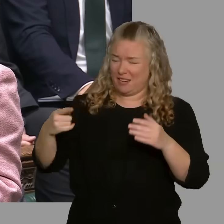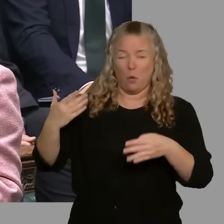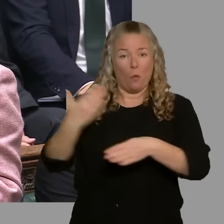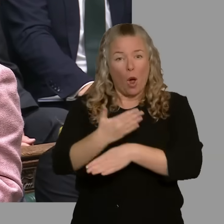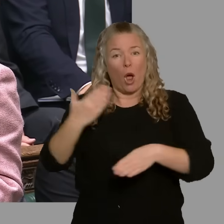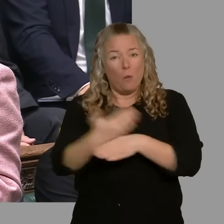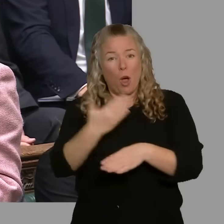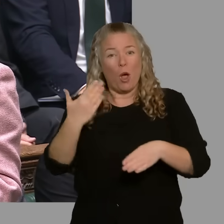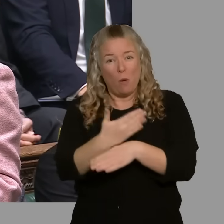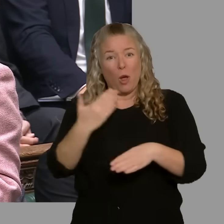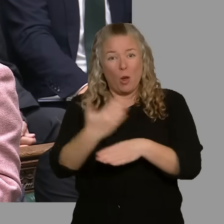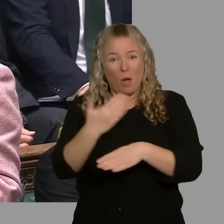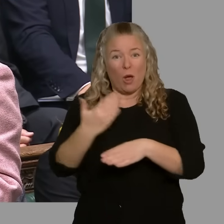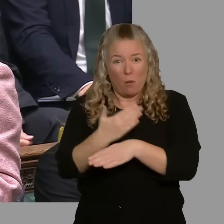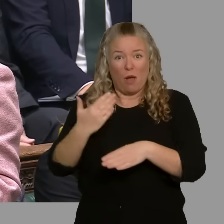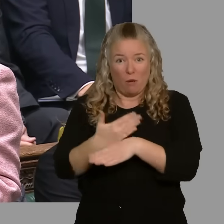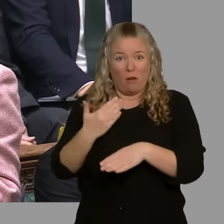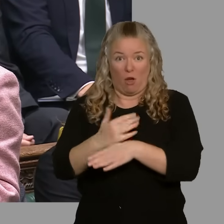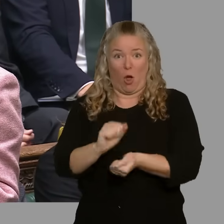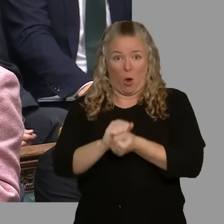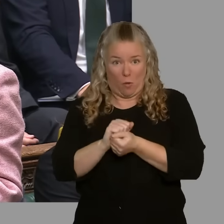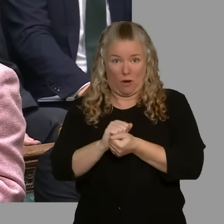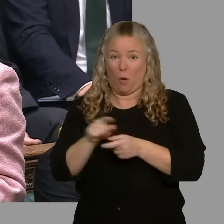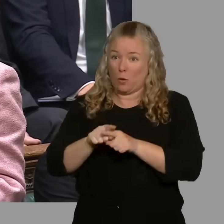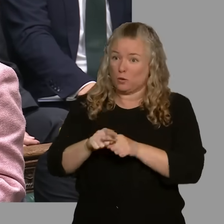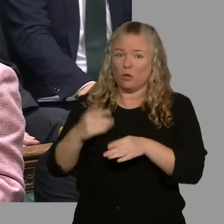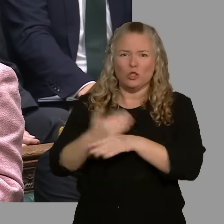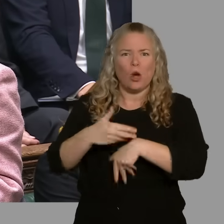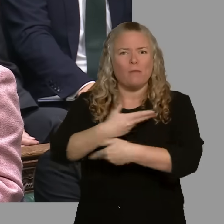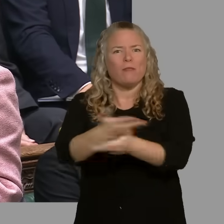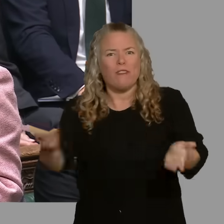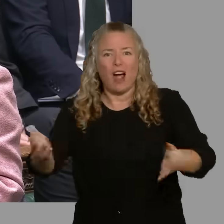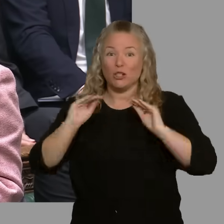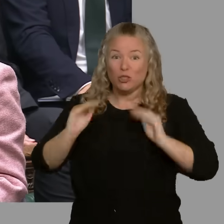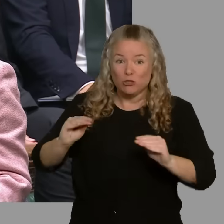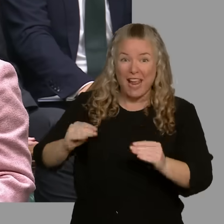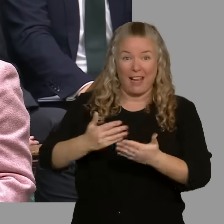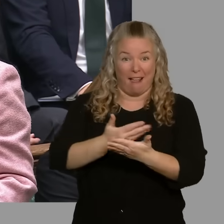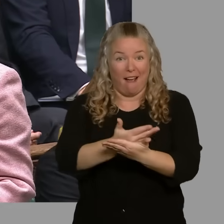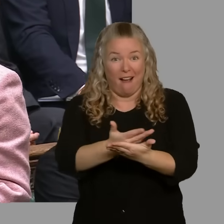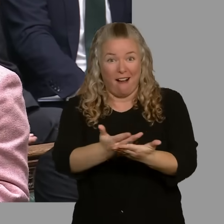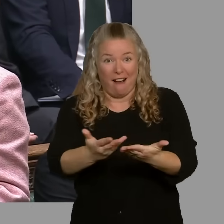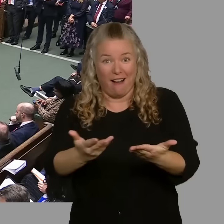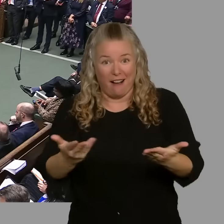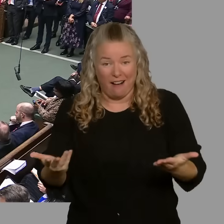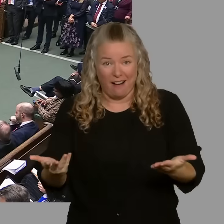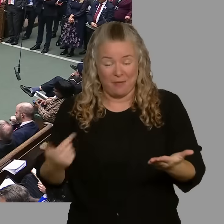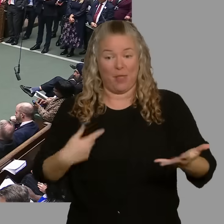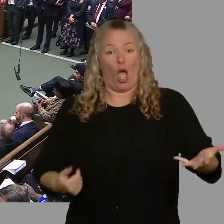this encourages entrepreneurship, which is important for economic growth and local jobs?